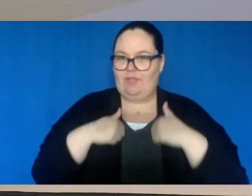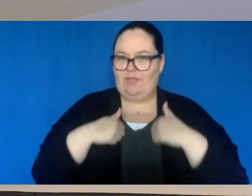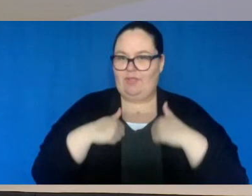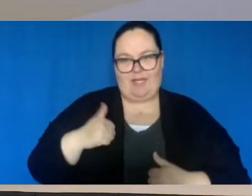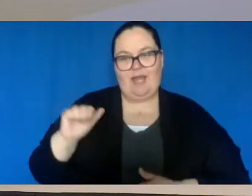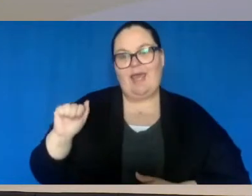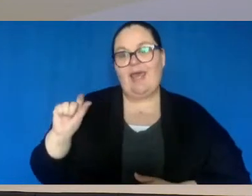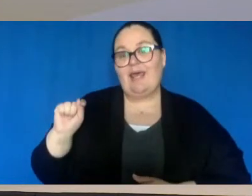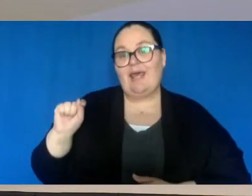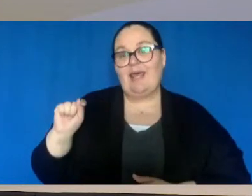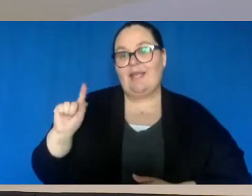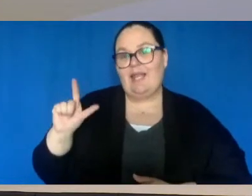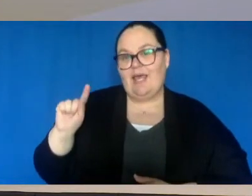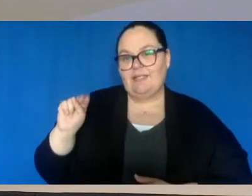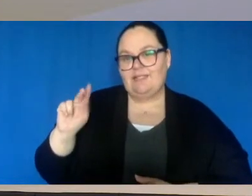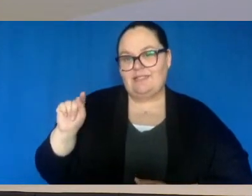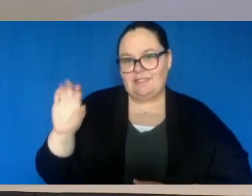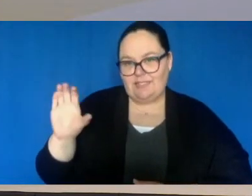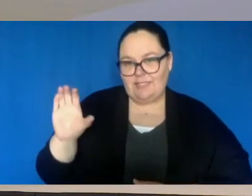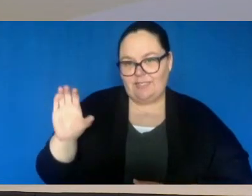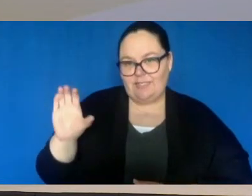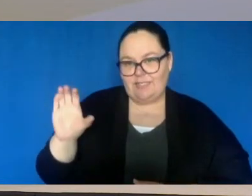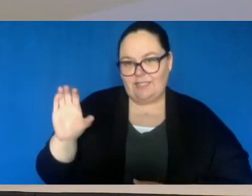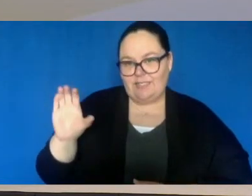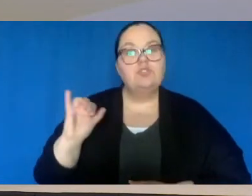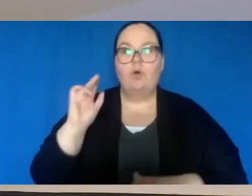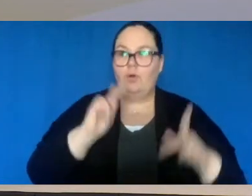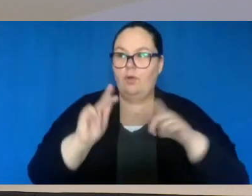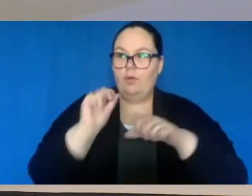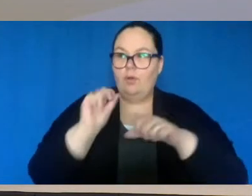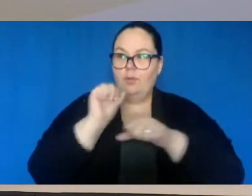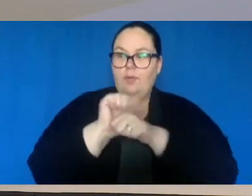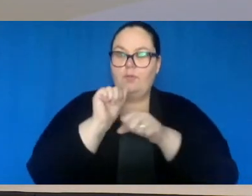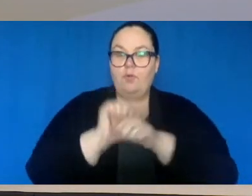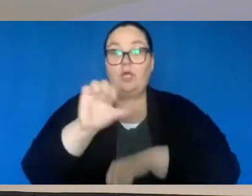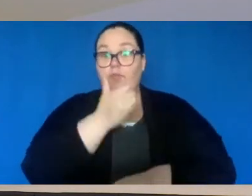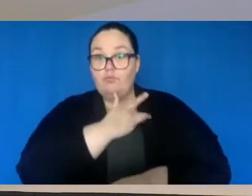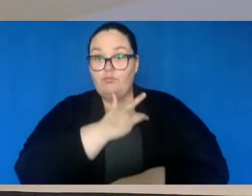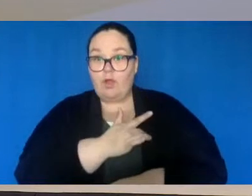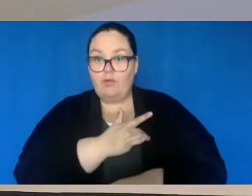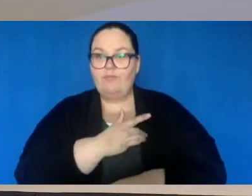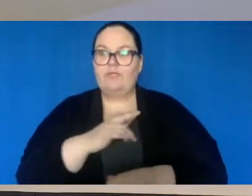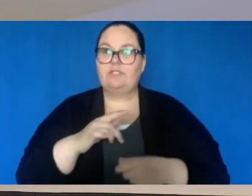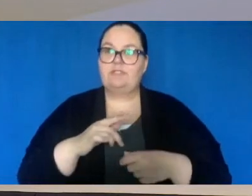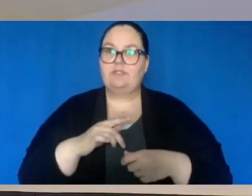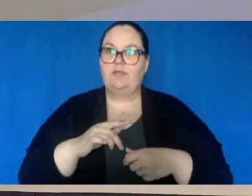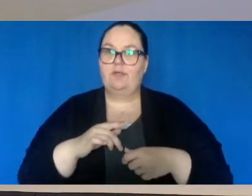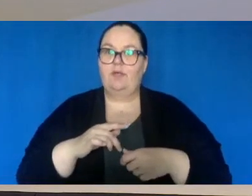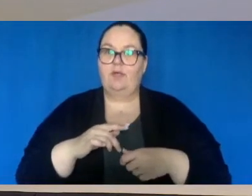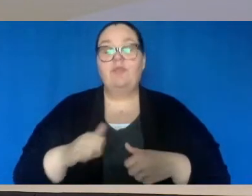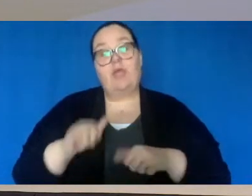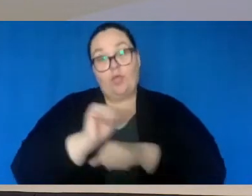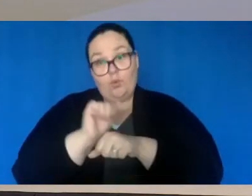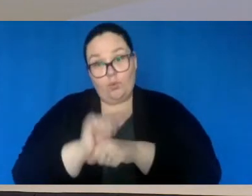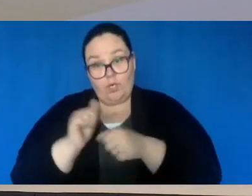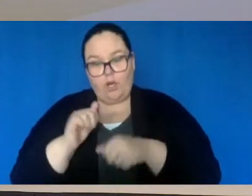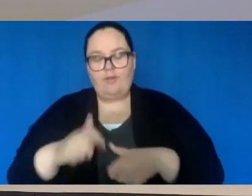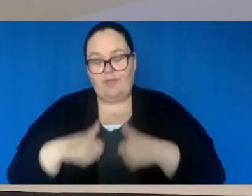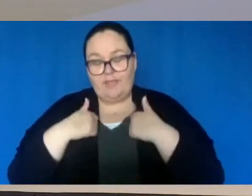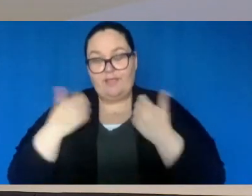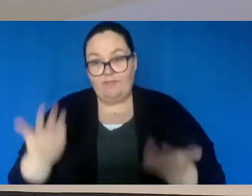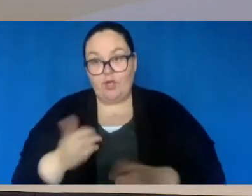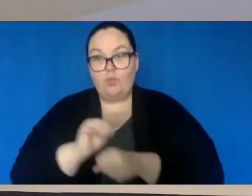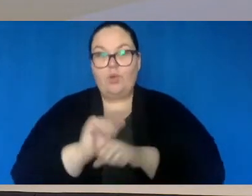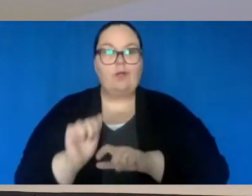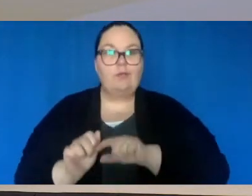are, of course, for rotational workers and truck drivers, well, not truck drivers, but rotational workers arriving at the airport,